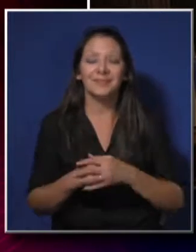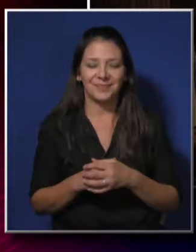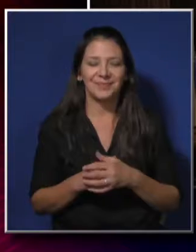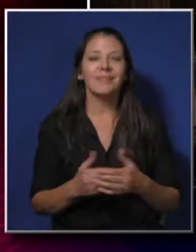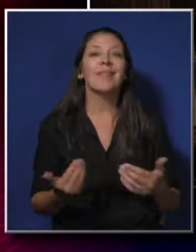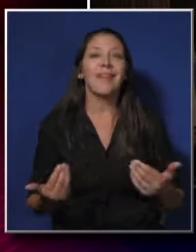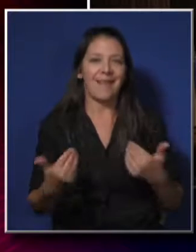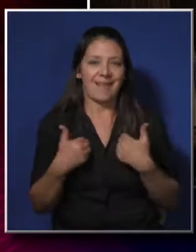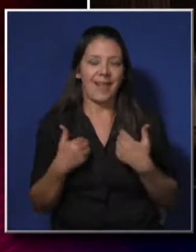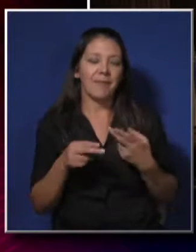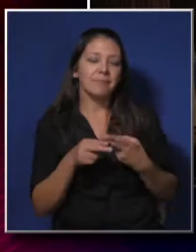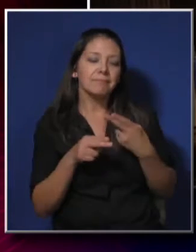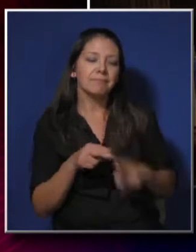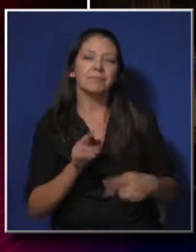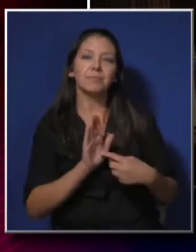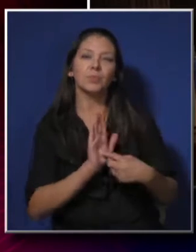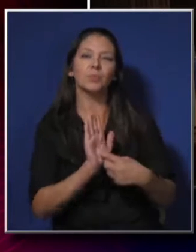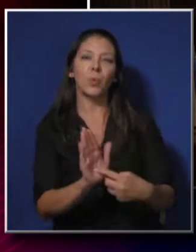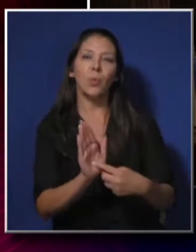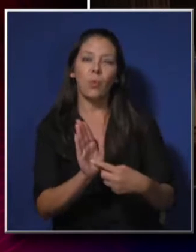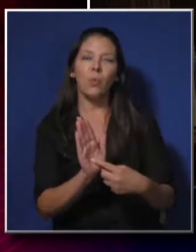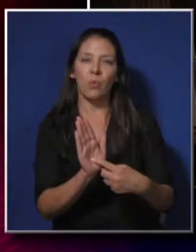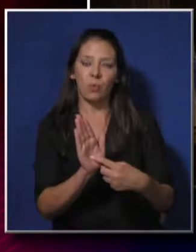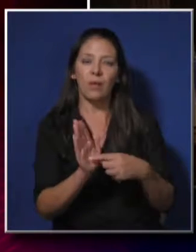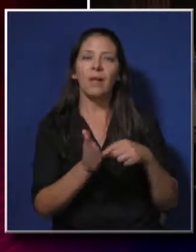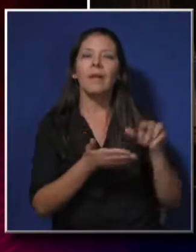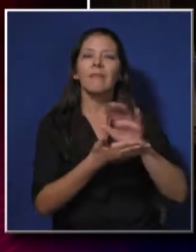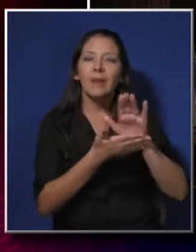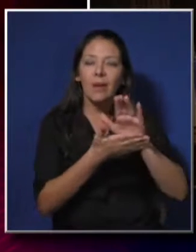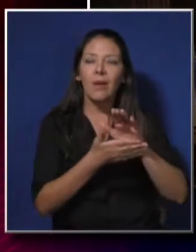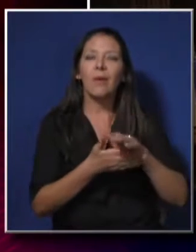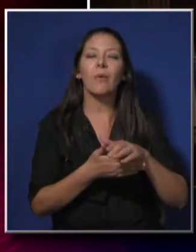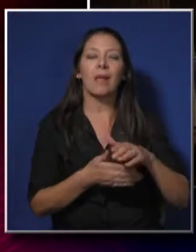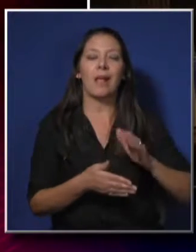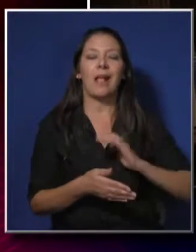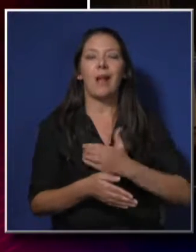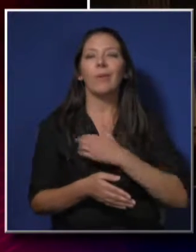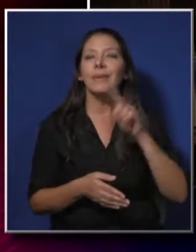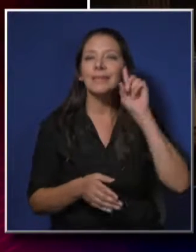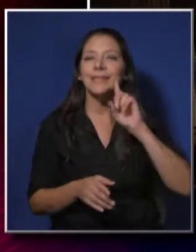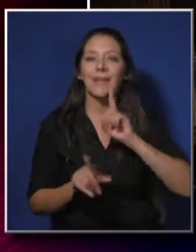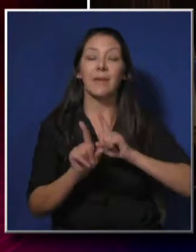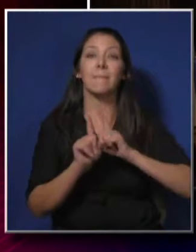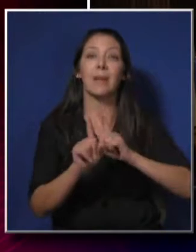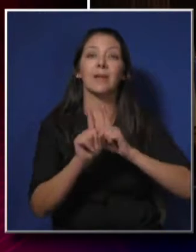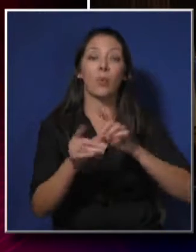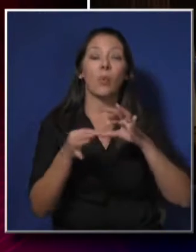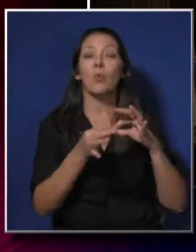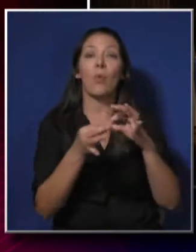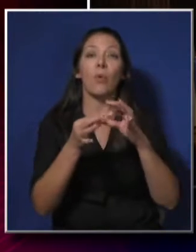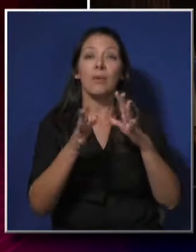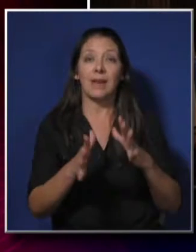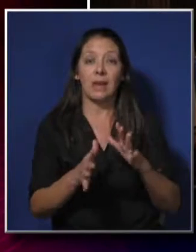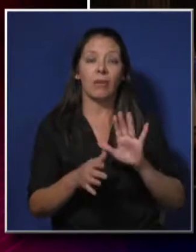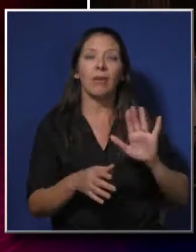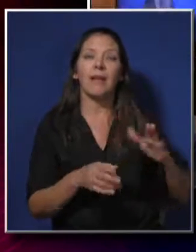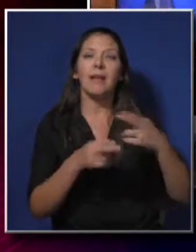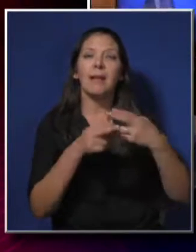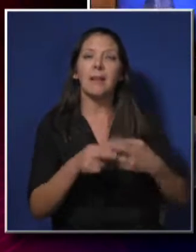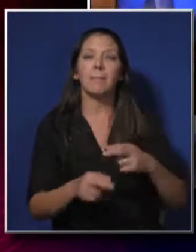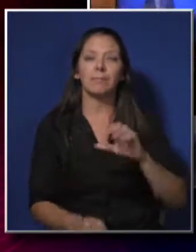brief presentation and video from our Deaf Mentor Coordinator. Her name